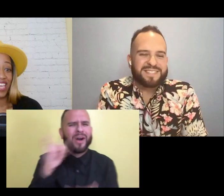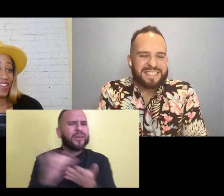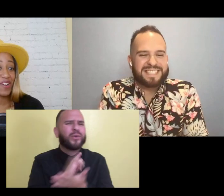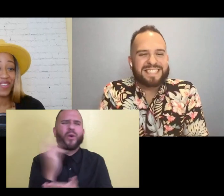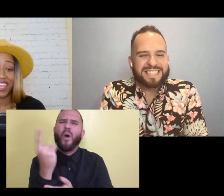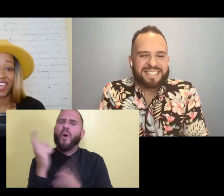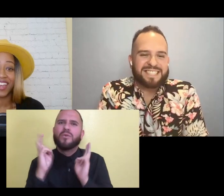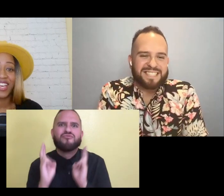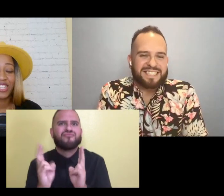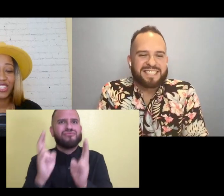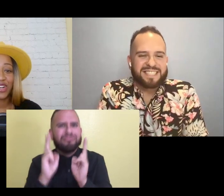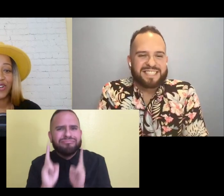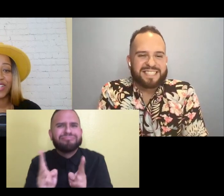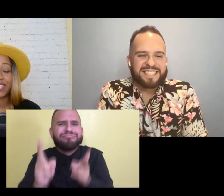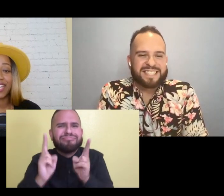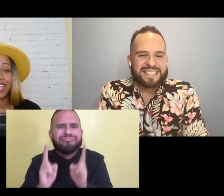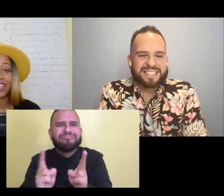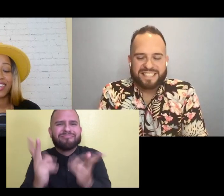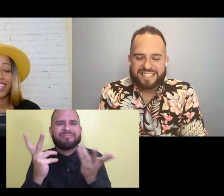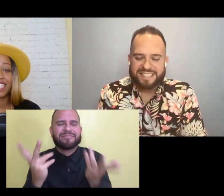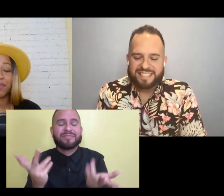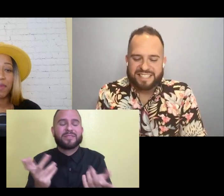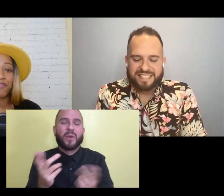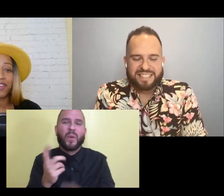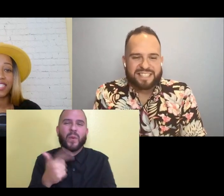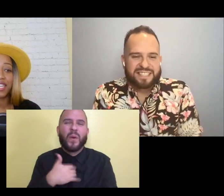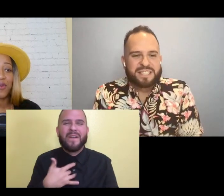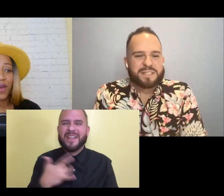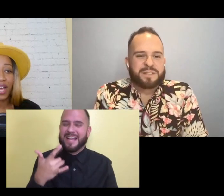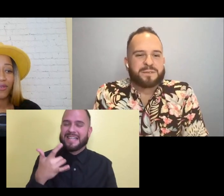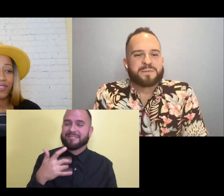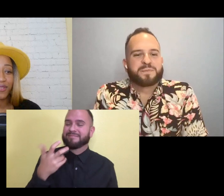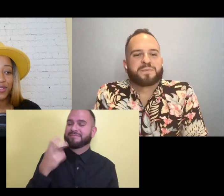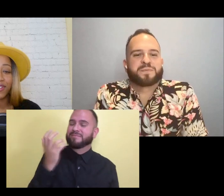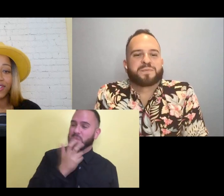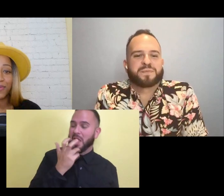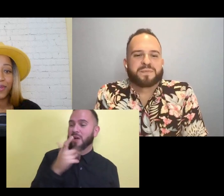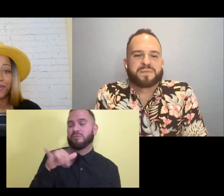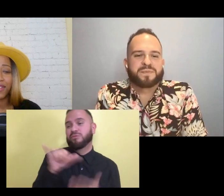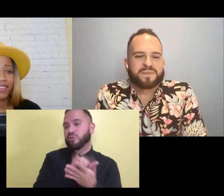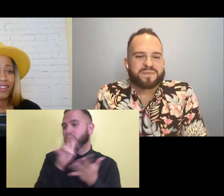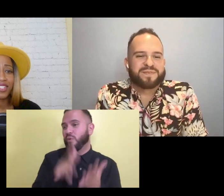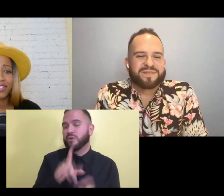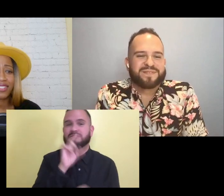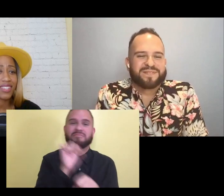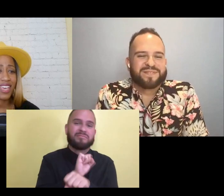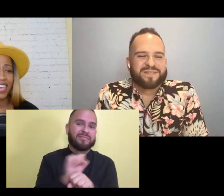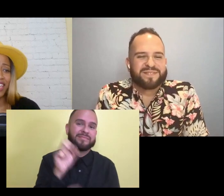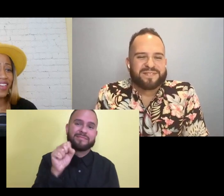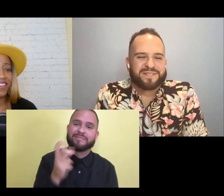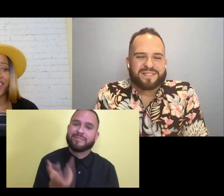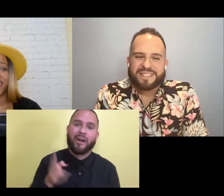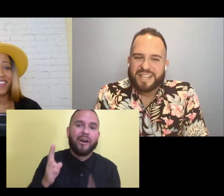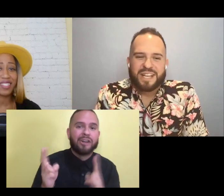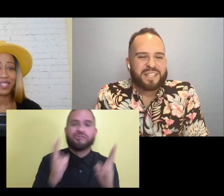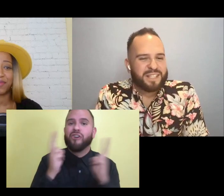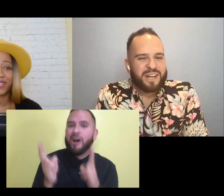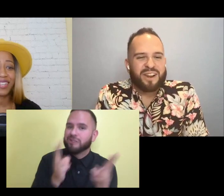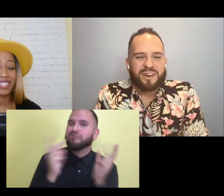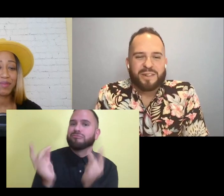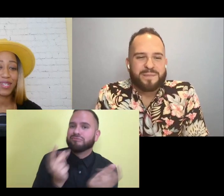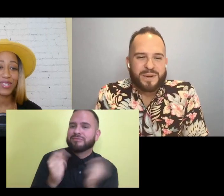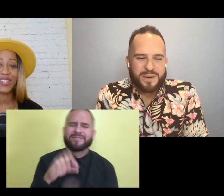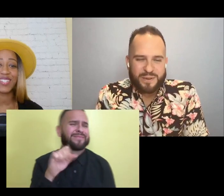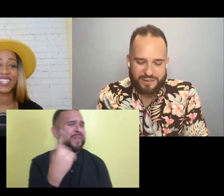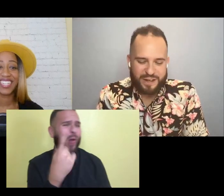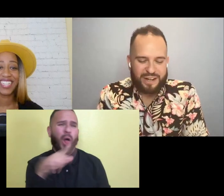here, going there. So it's like, it just made me realize, like, wow, New Yorkers, we really are just here, here, here, hustle and bustle, hustle and Y'all